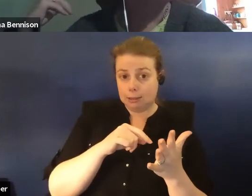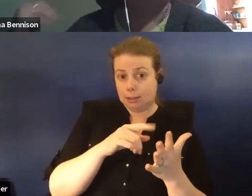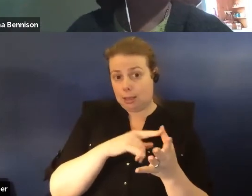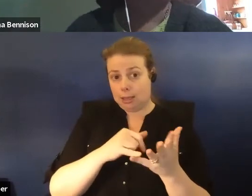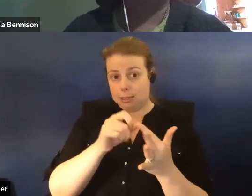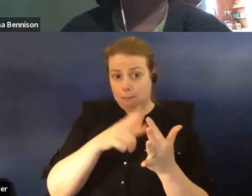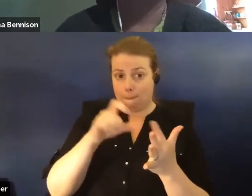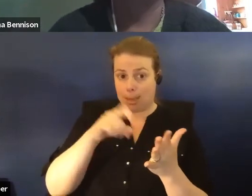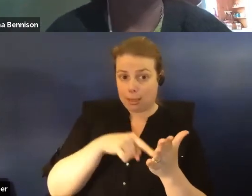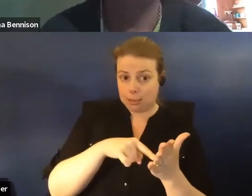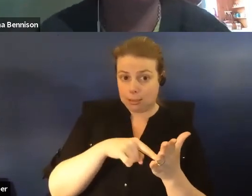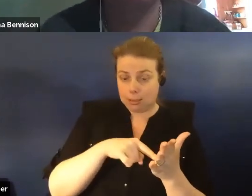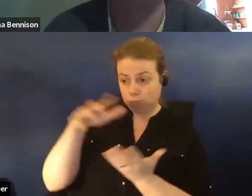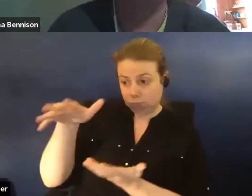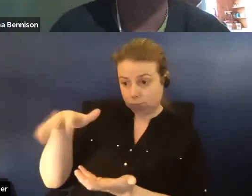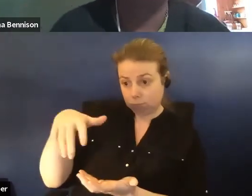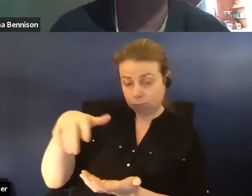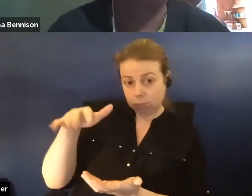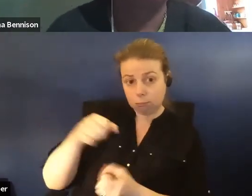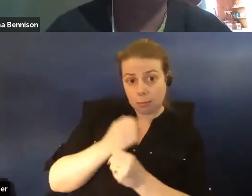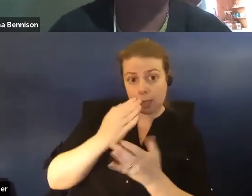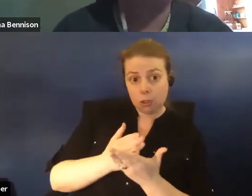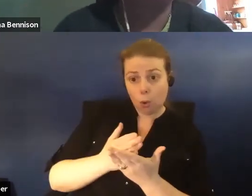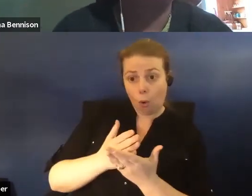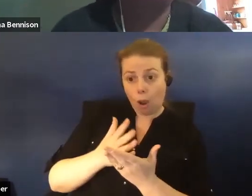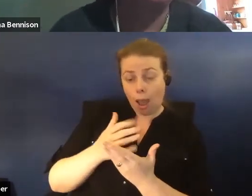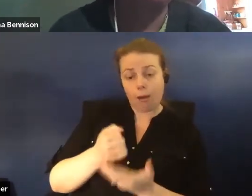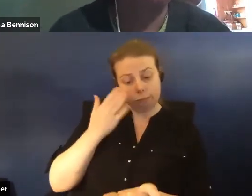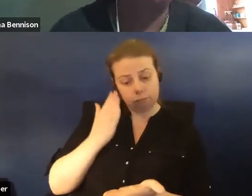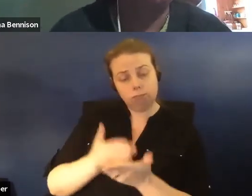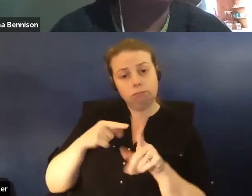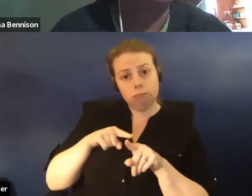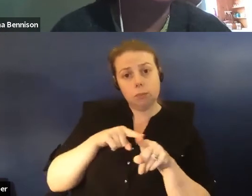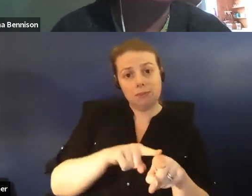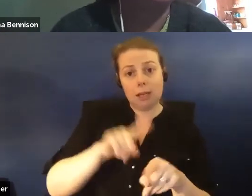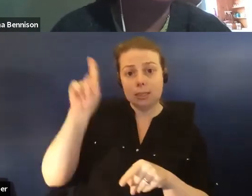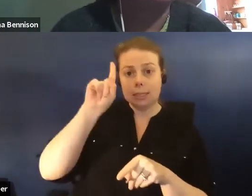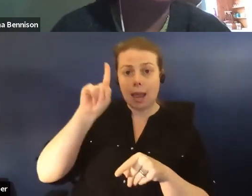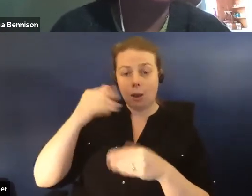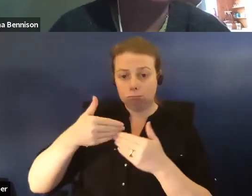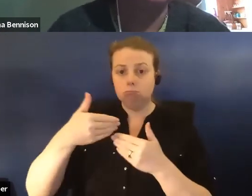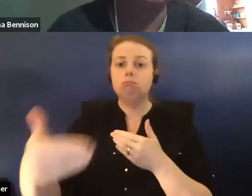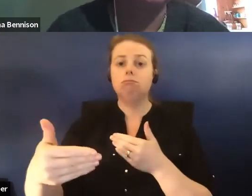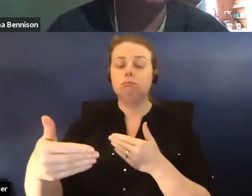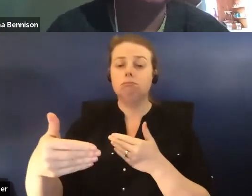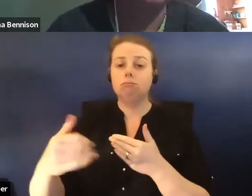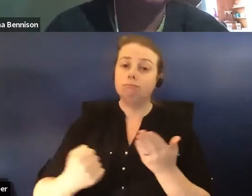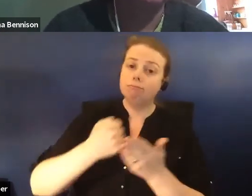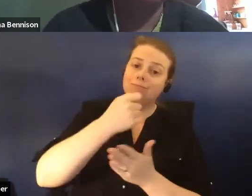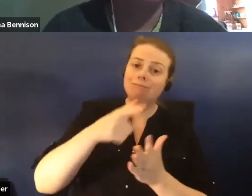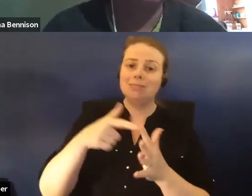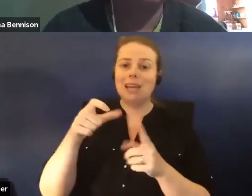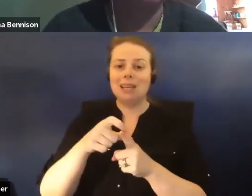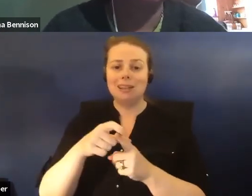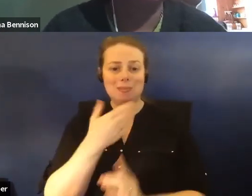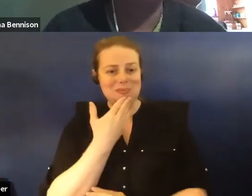Chapter 13 to ensure that we have meaningful compliance now and in the future. Back to you, Ed. Thank you very